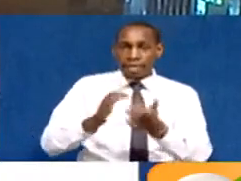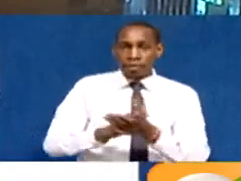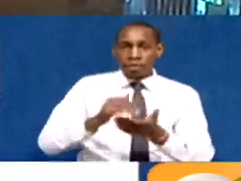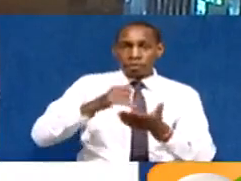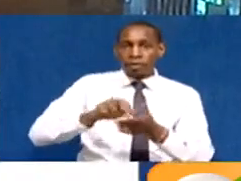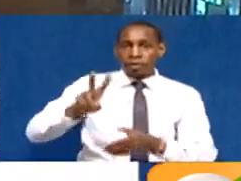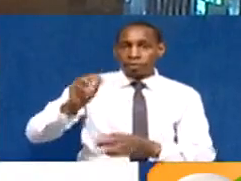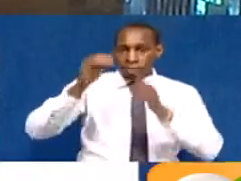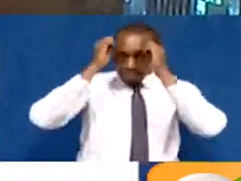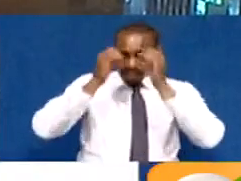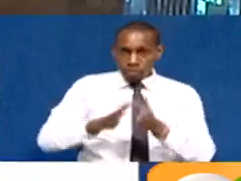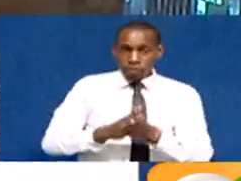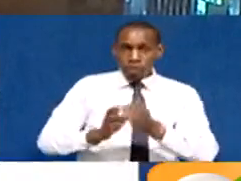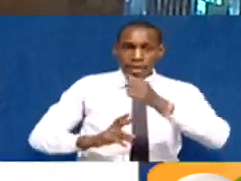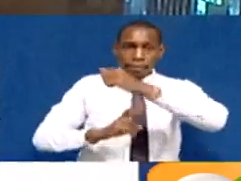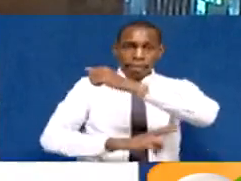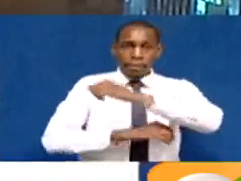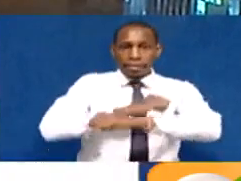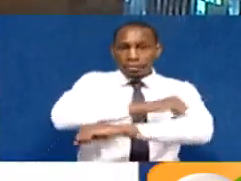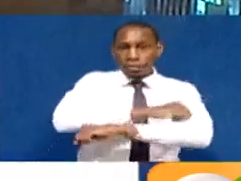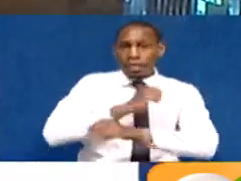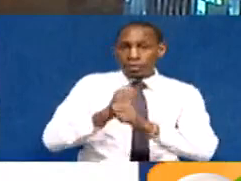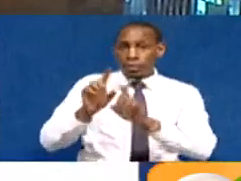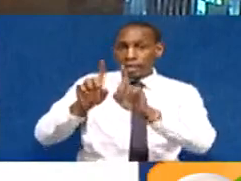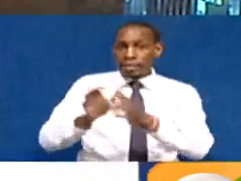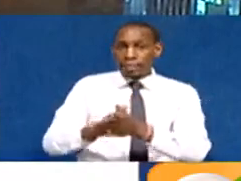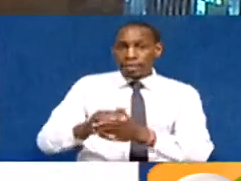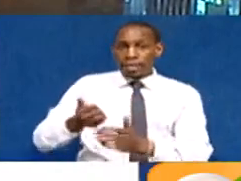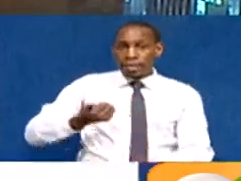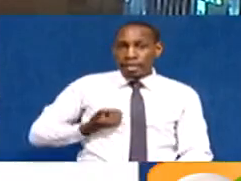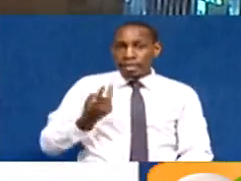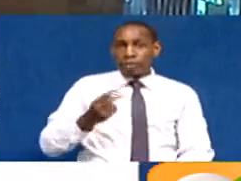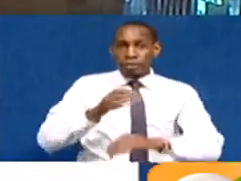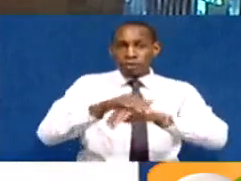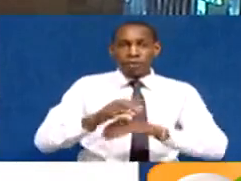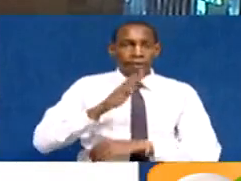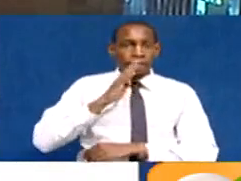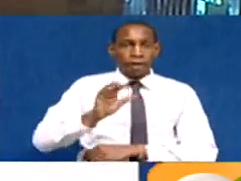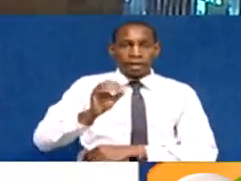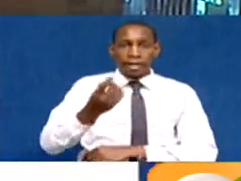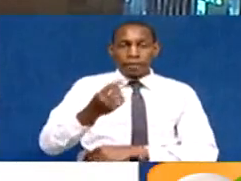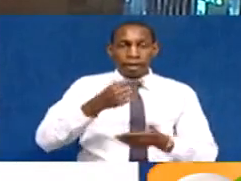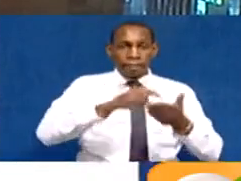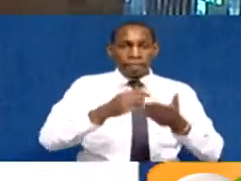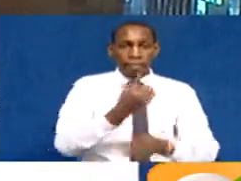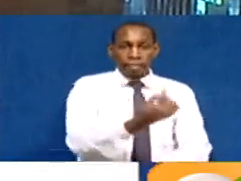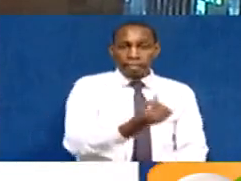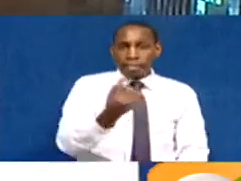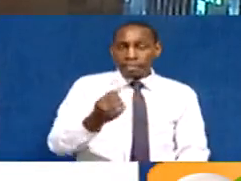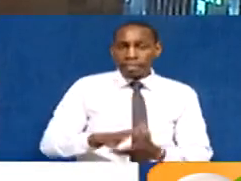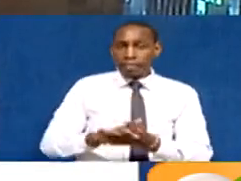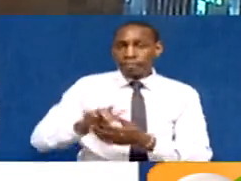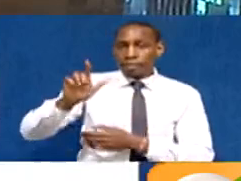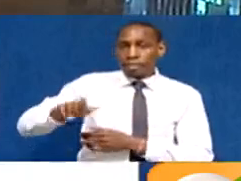20 candidates from the Bridge Academy that sat the exam, two girls scored 401 marks each, with the